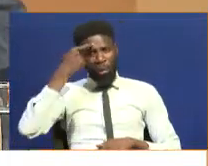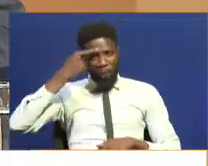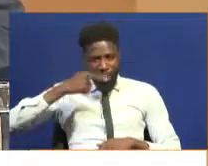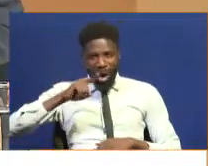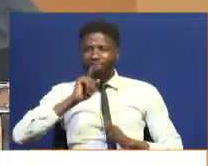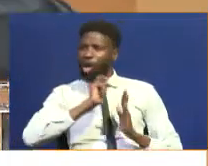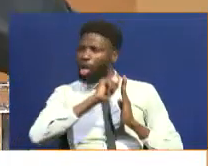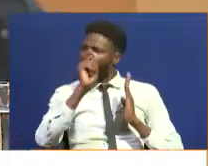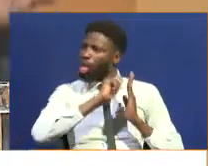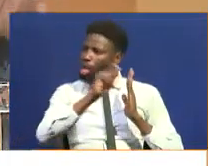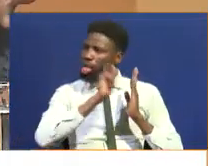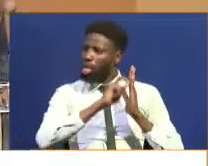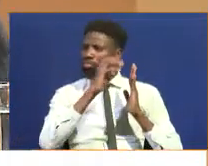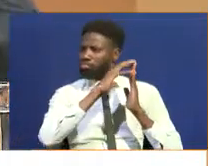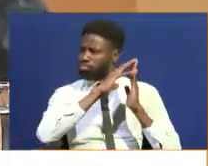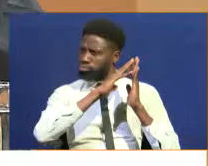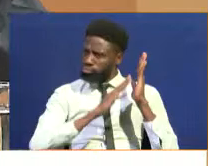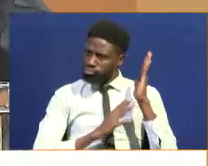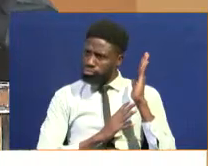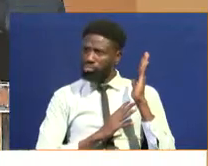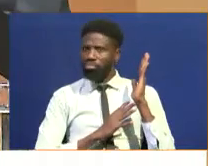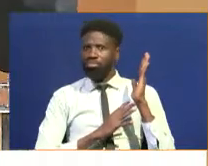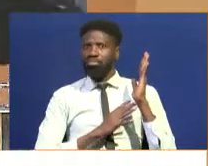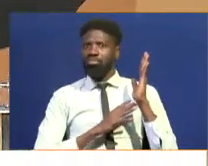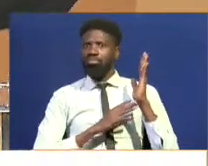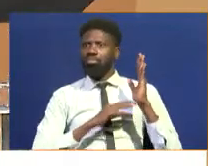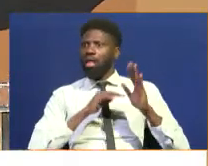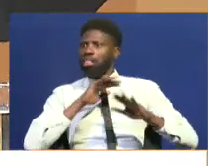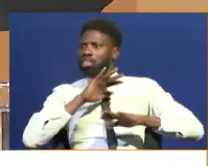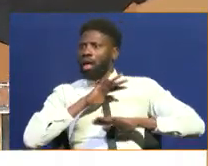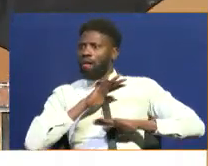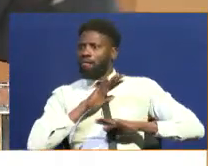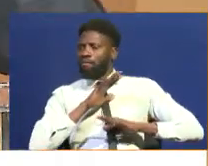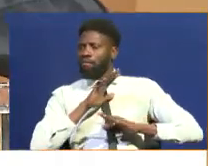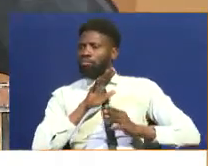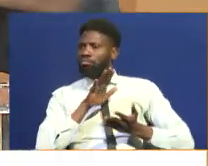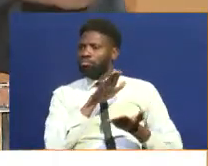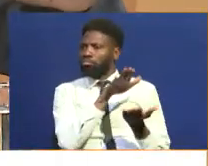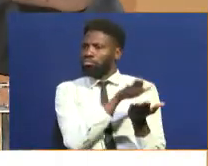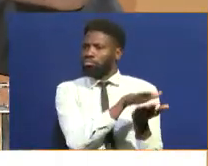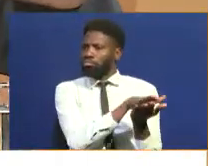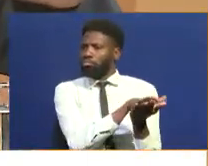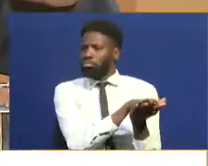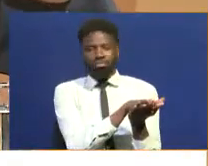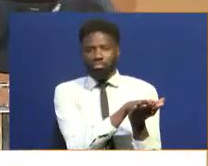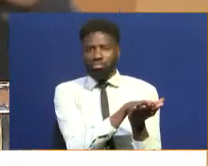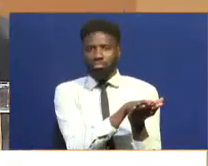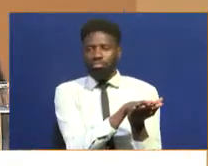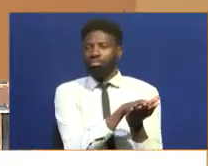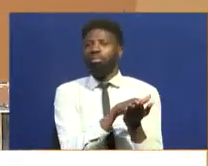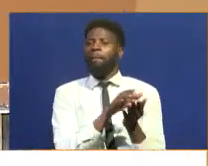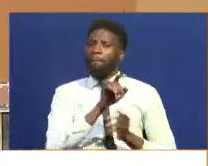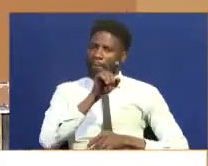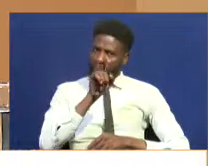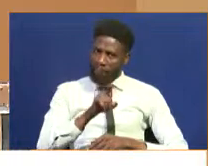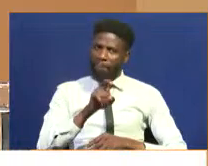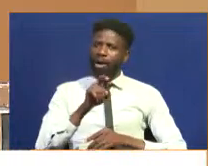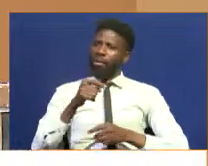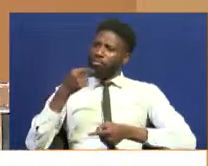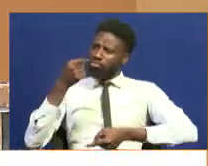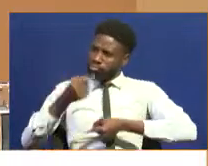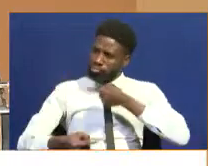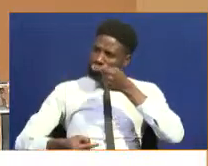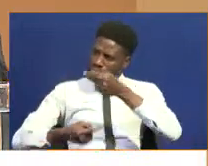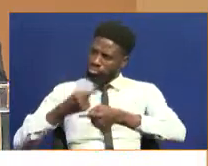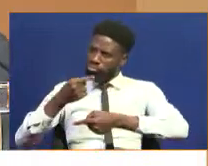end into just framing. It ends up to the level of implementation. Mm-hmm. When you are framing, you are